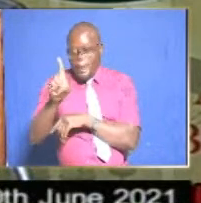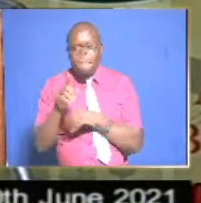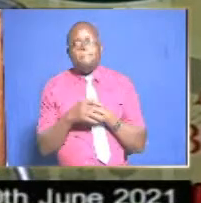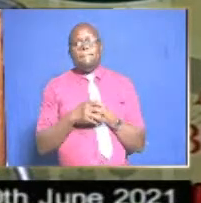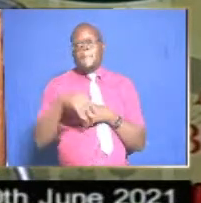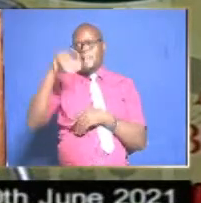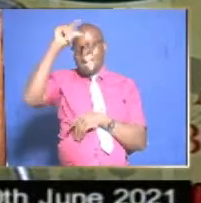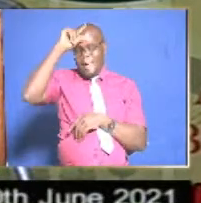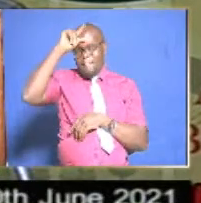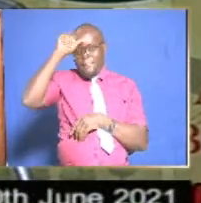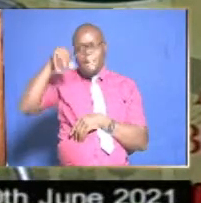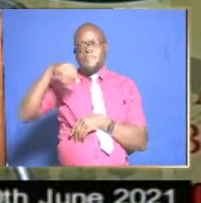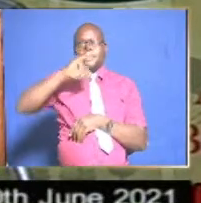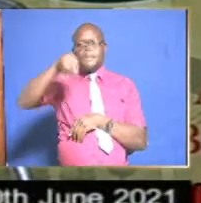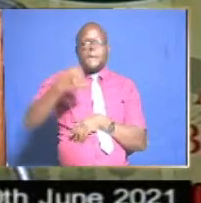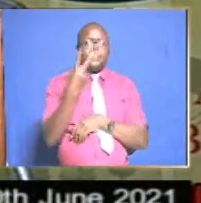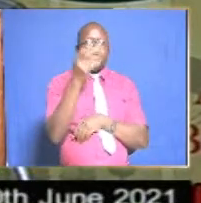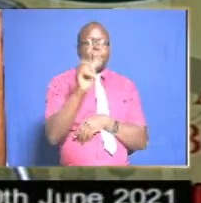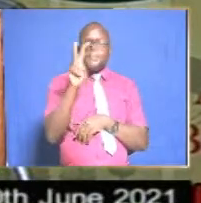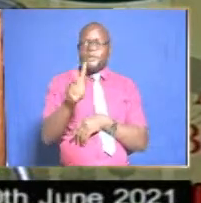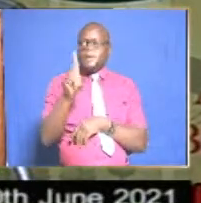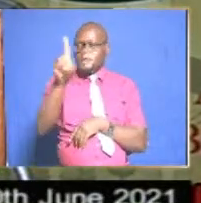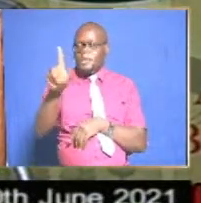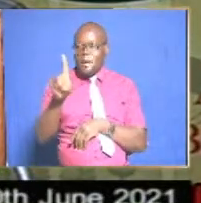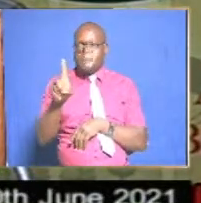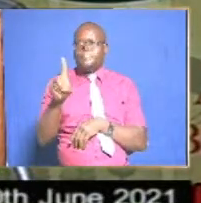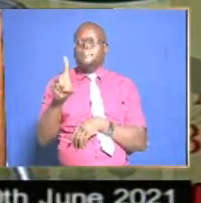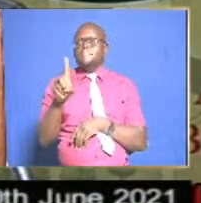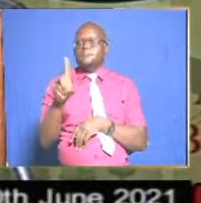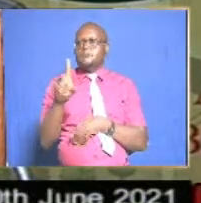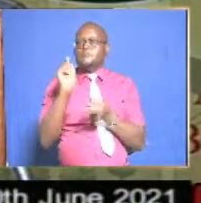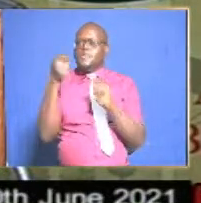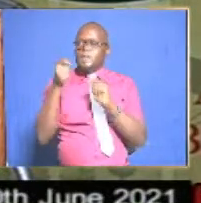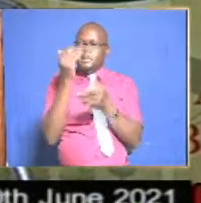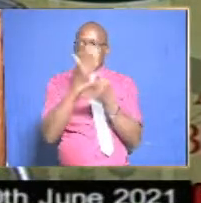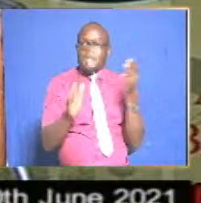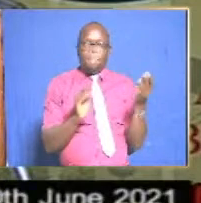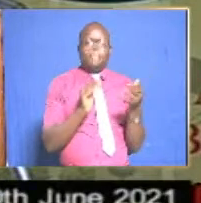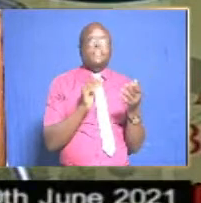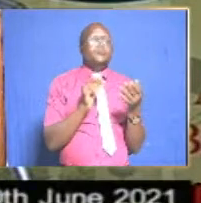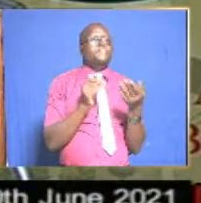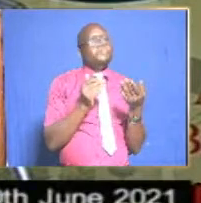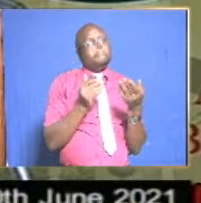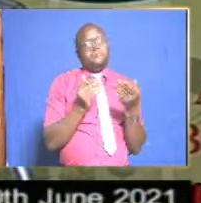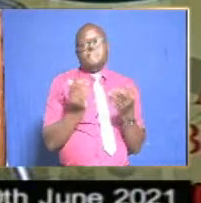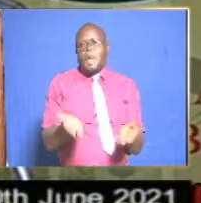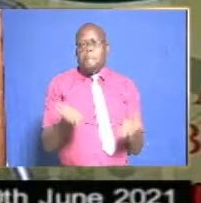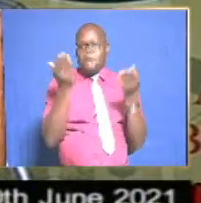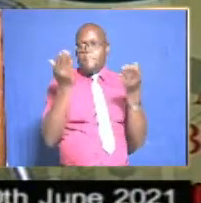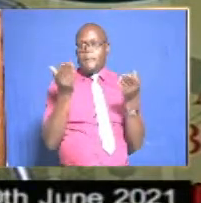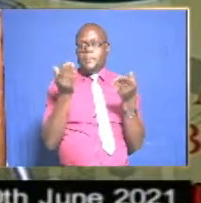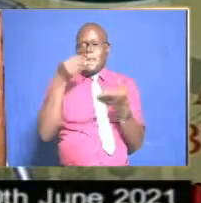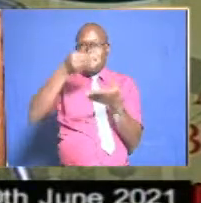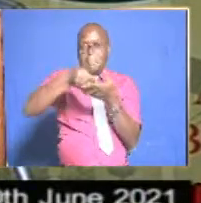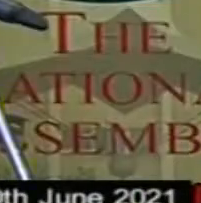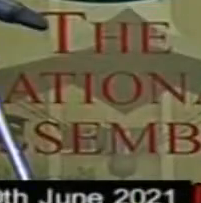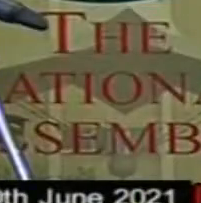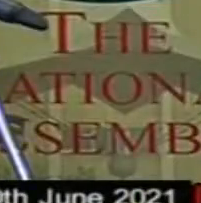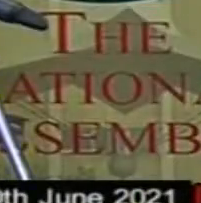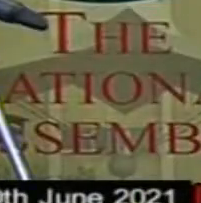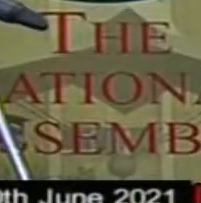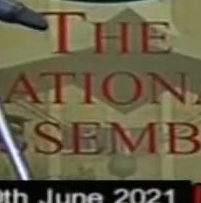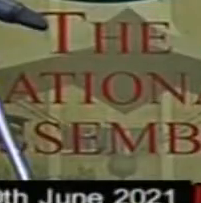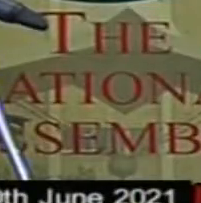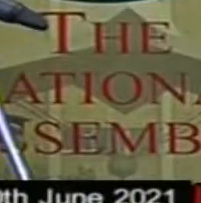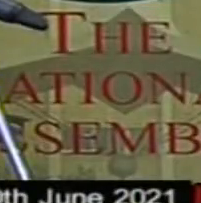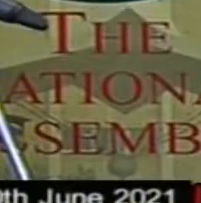the government in January 2021 made reversal of some of the relief measures, resulting in improvement in revenue collection.